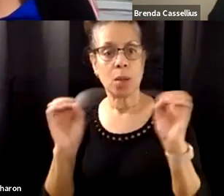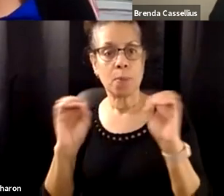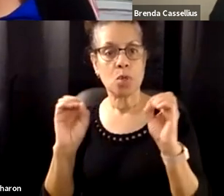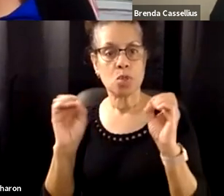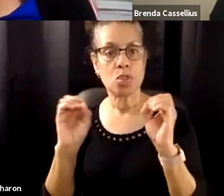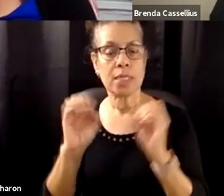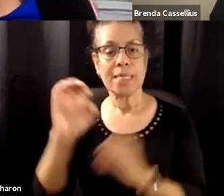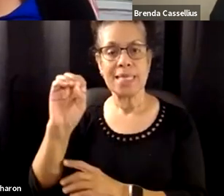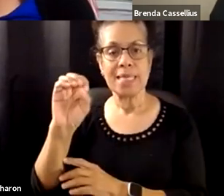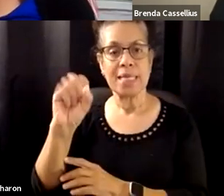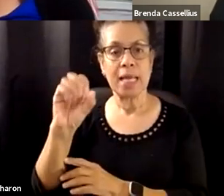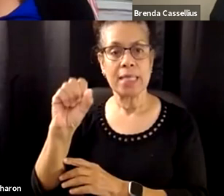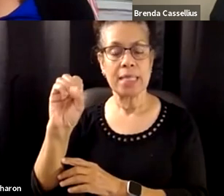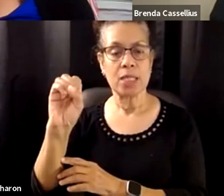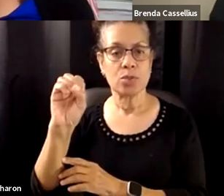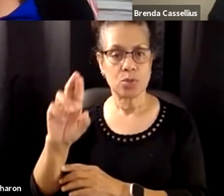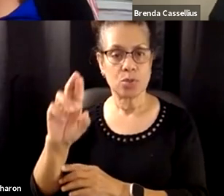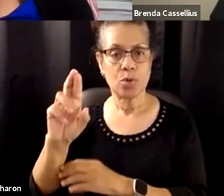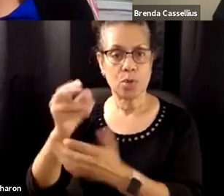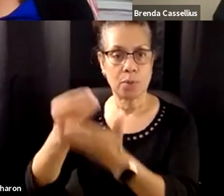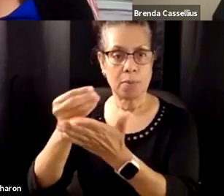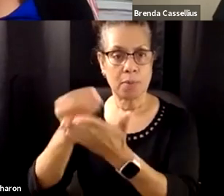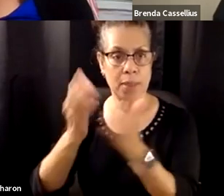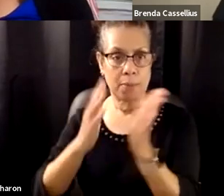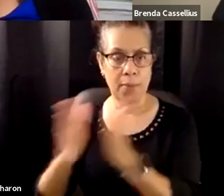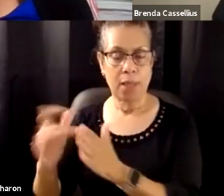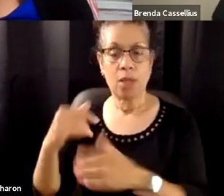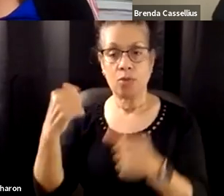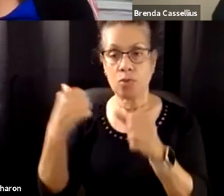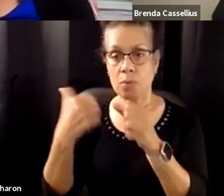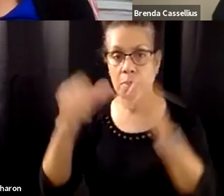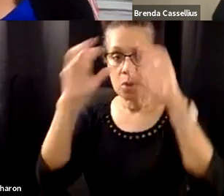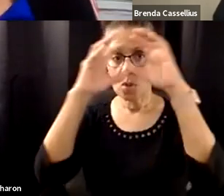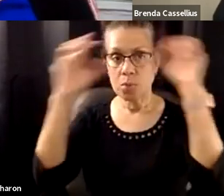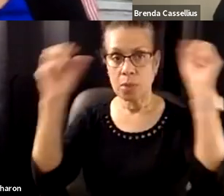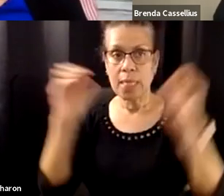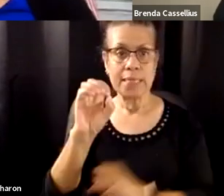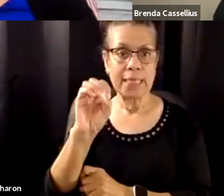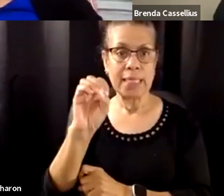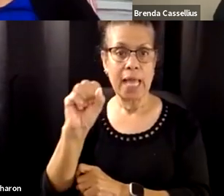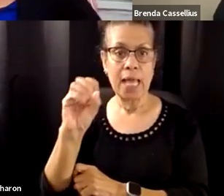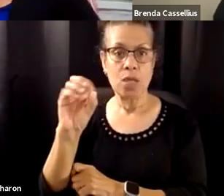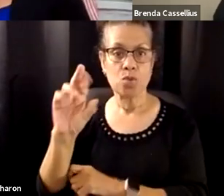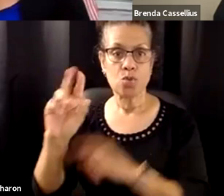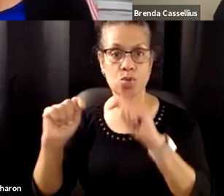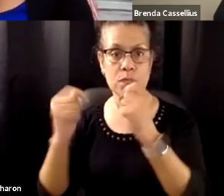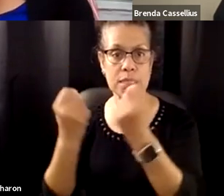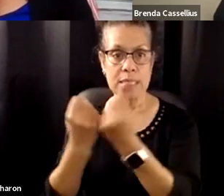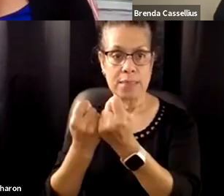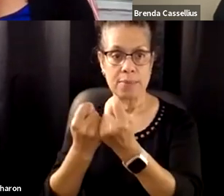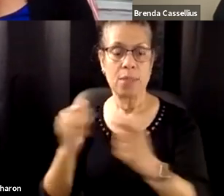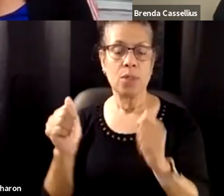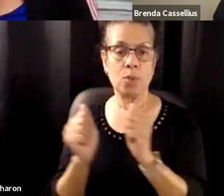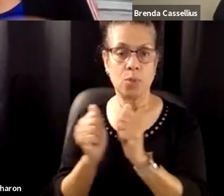esser funding implementation plan you'll recall that the superintendent and her esser team led by chief of accountability eva